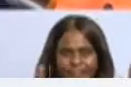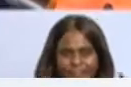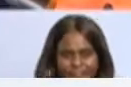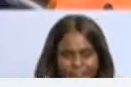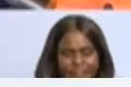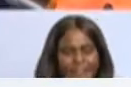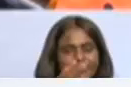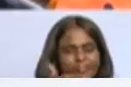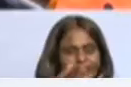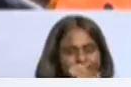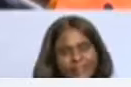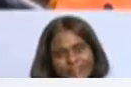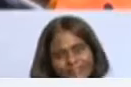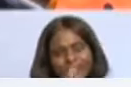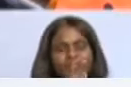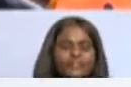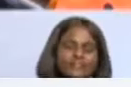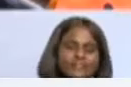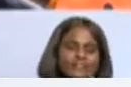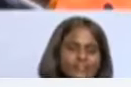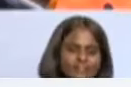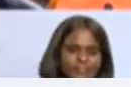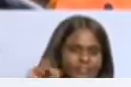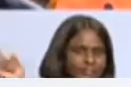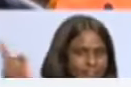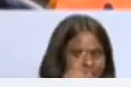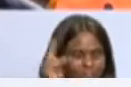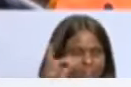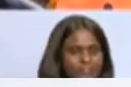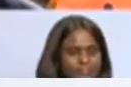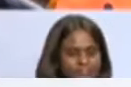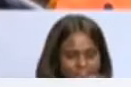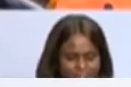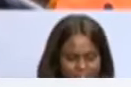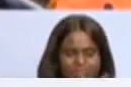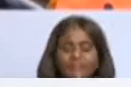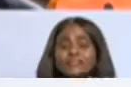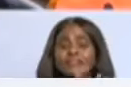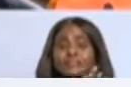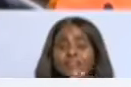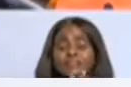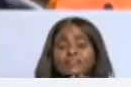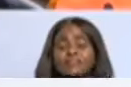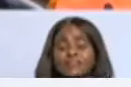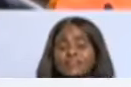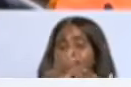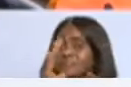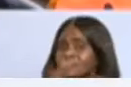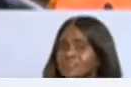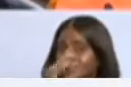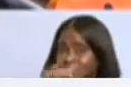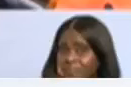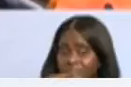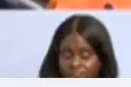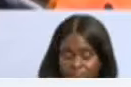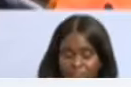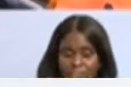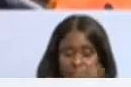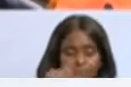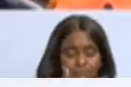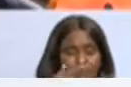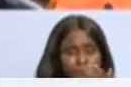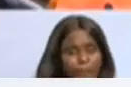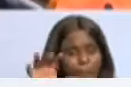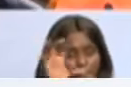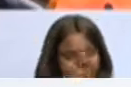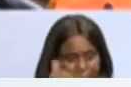existing projects across the country. We are also keen, Madam Speaker, to make sure that all provinces begin